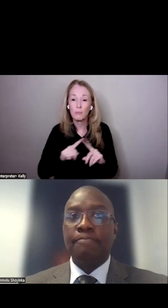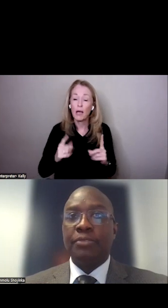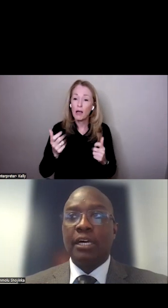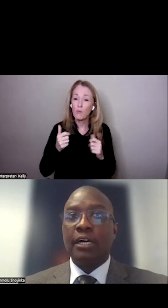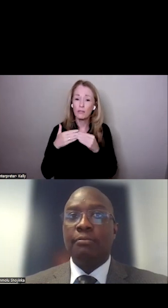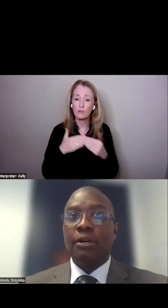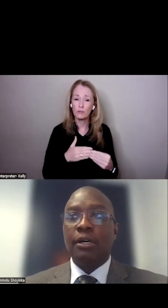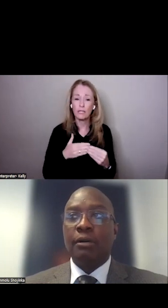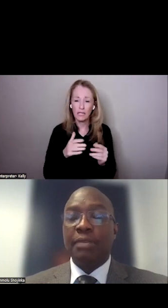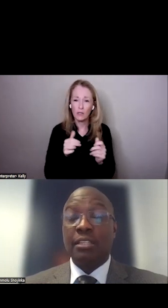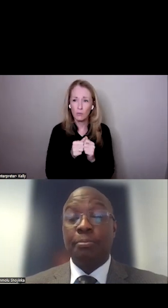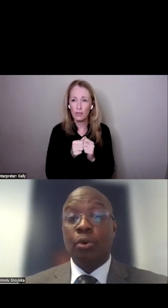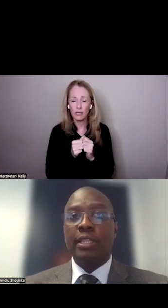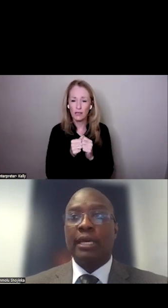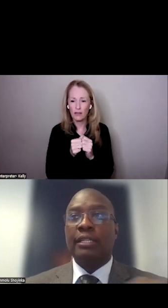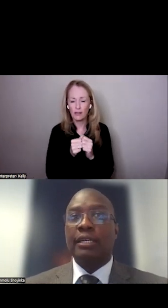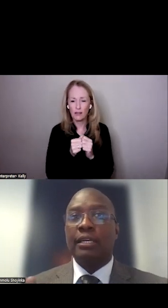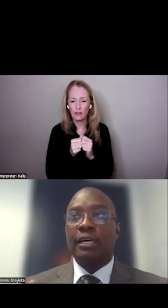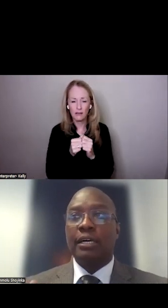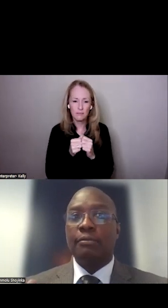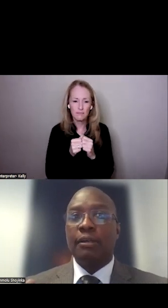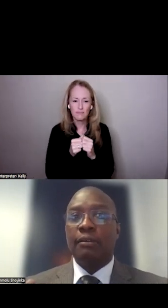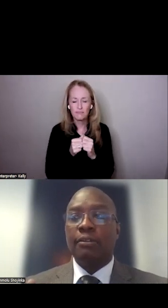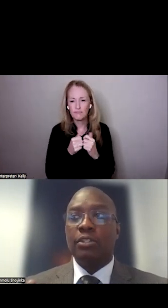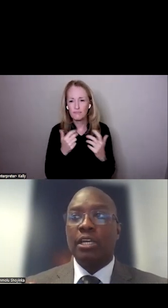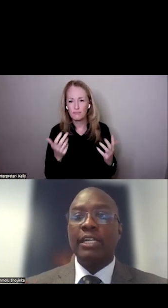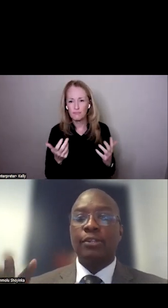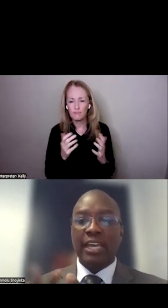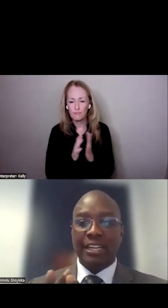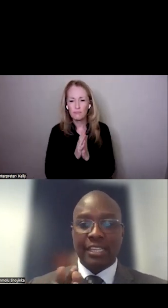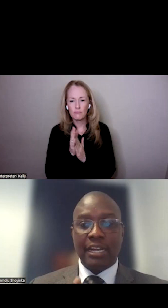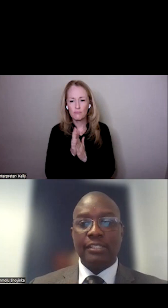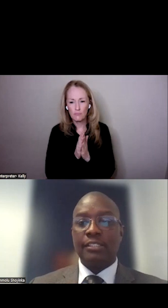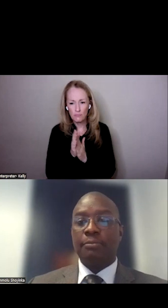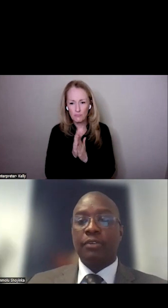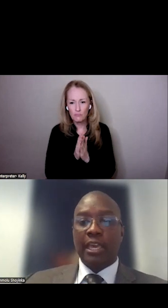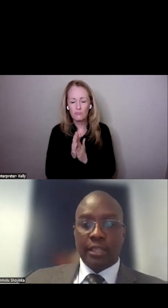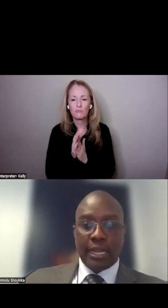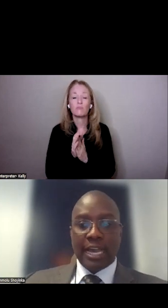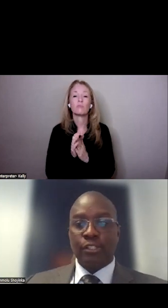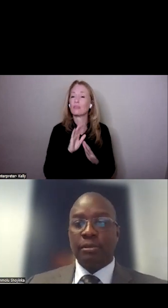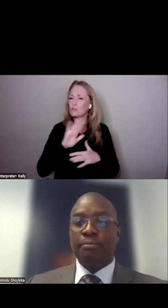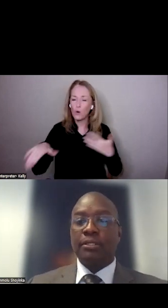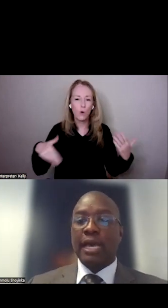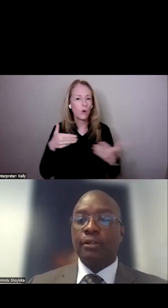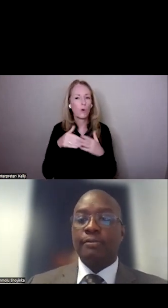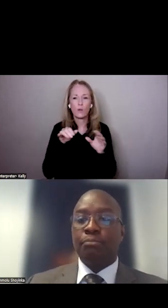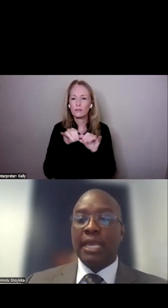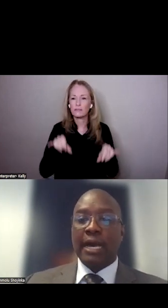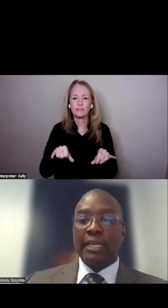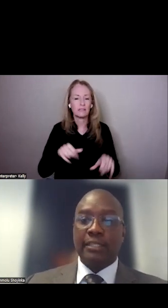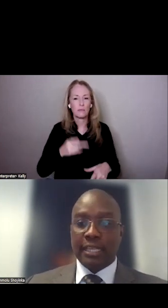that make the point that there is an entire system of care that has to be built